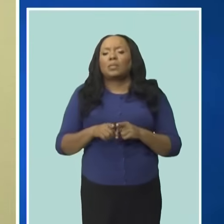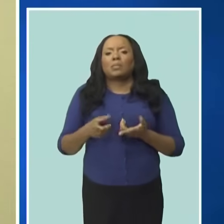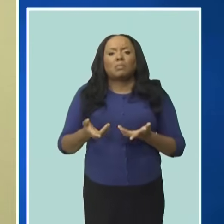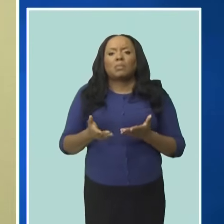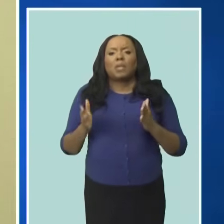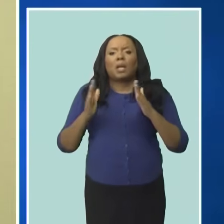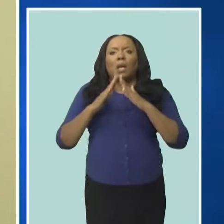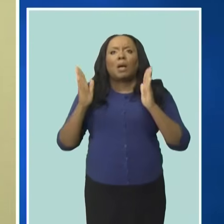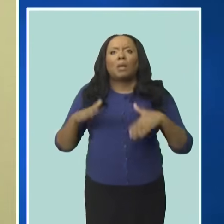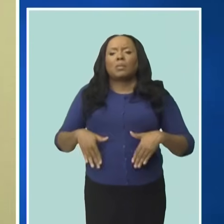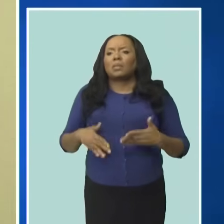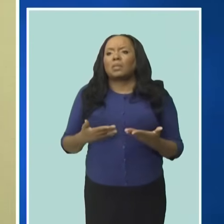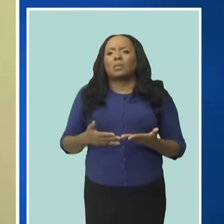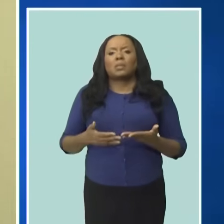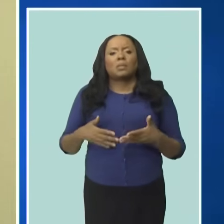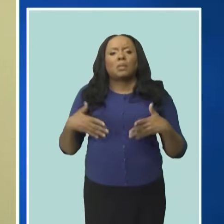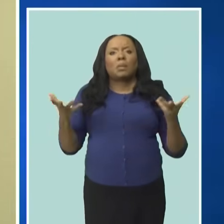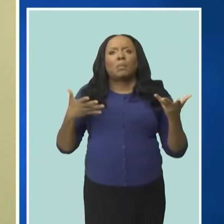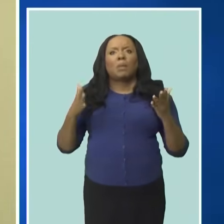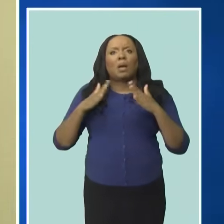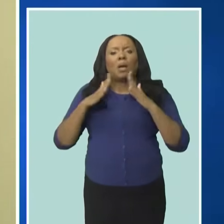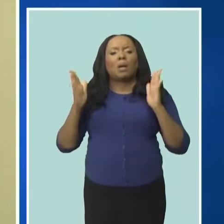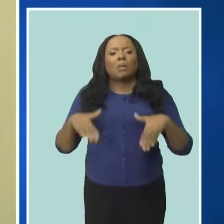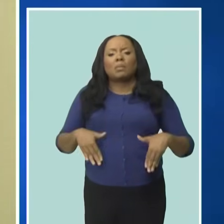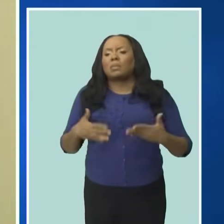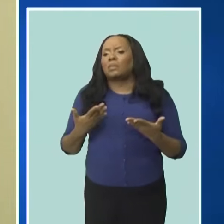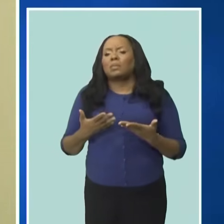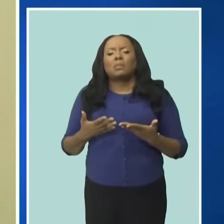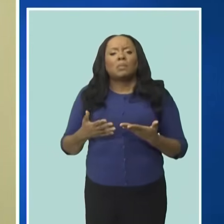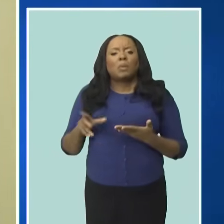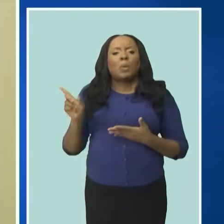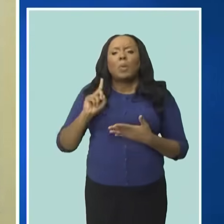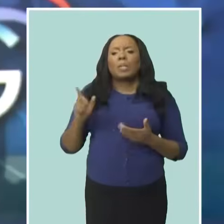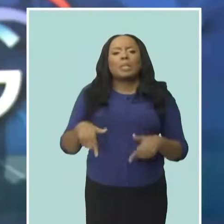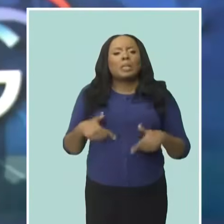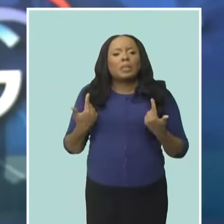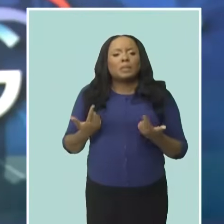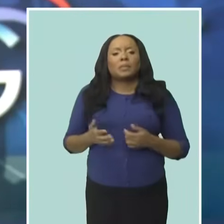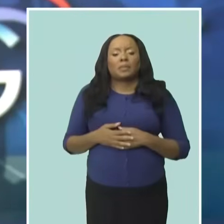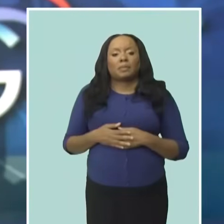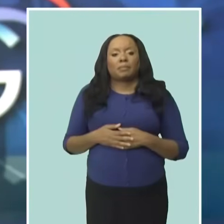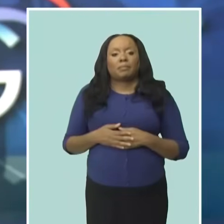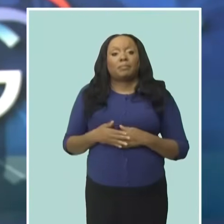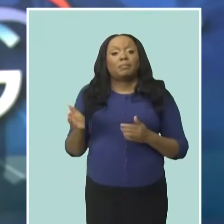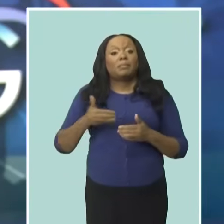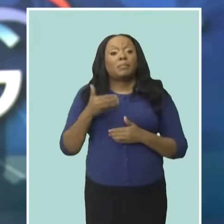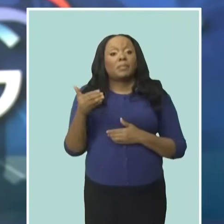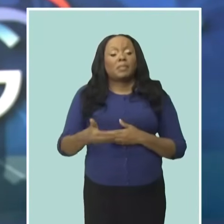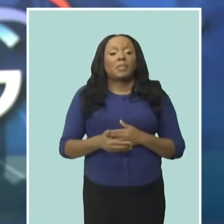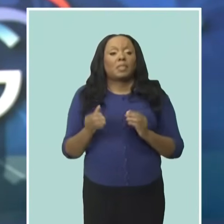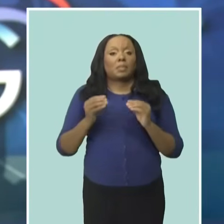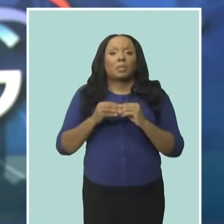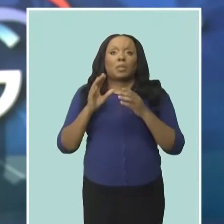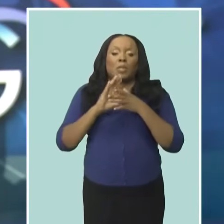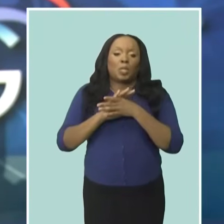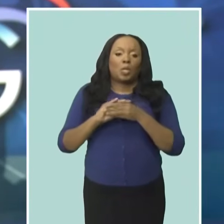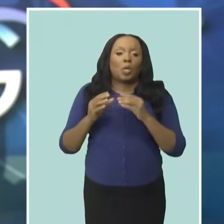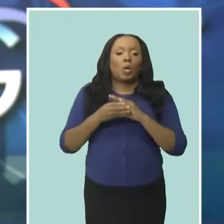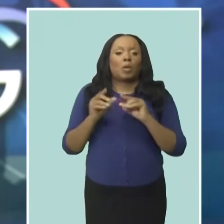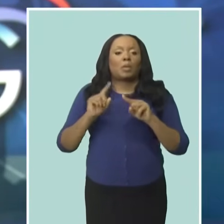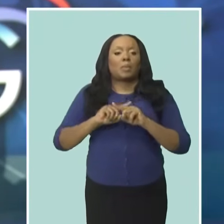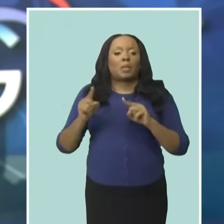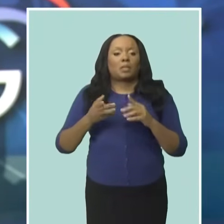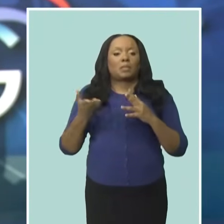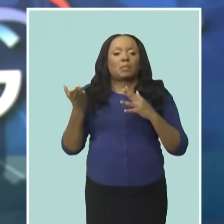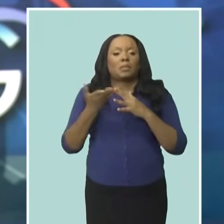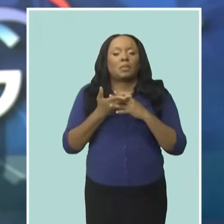meet the housing needs of an expanded population. Well, coming up, we'll tell you the fate of a St.